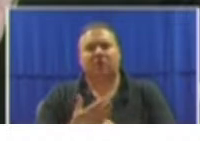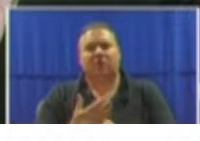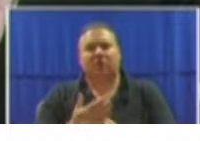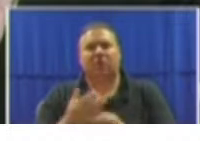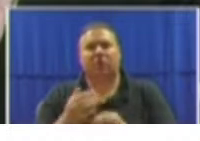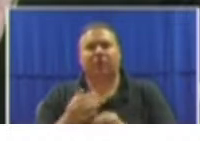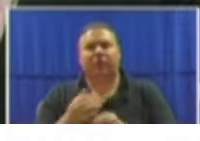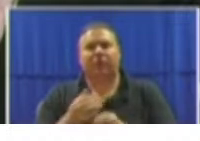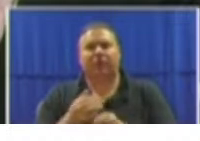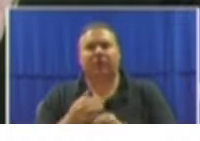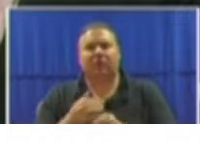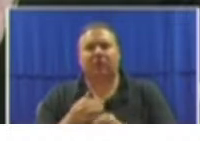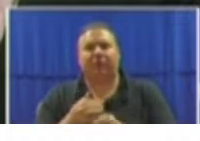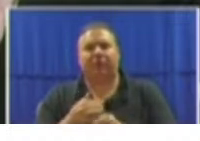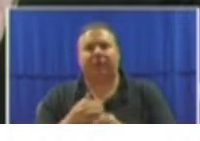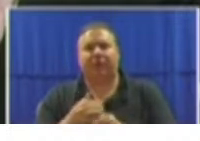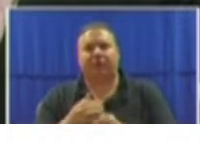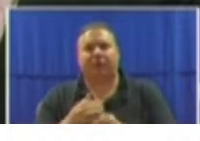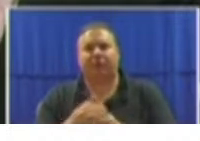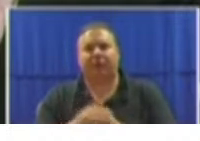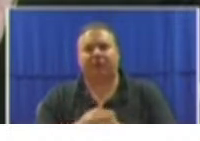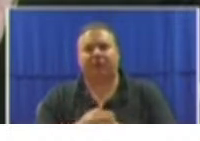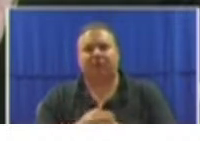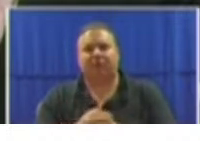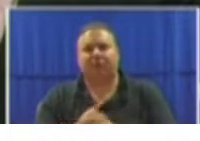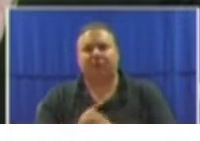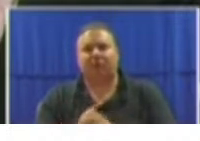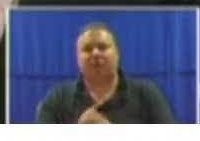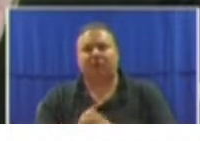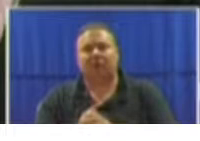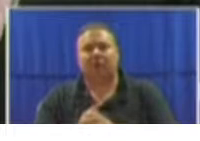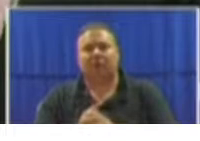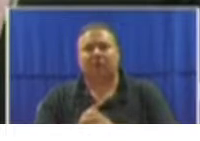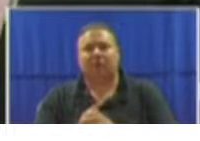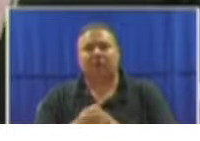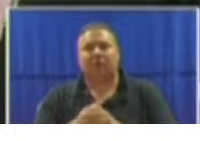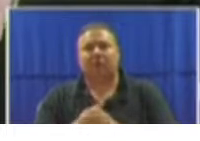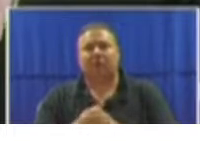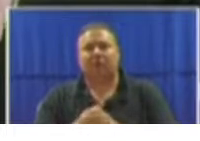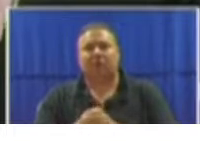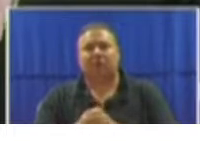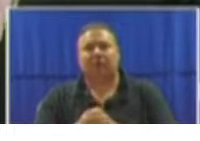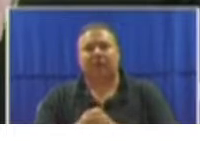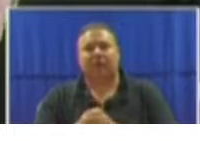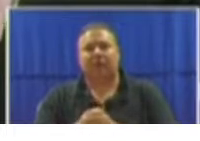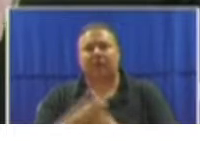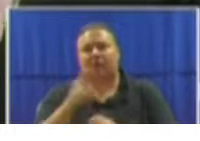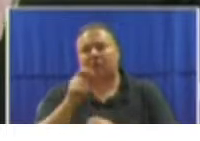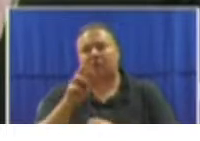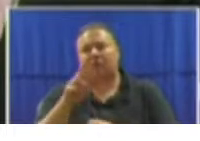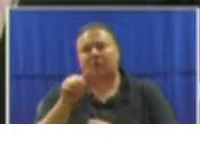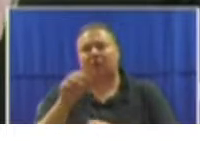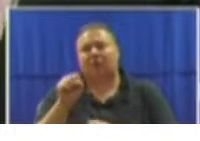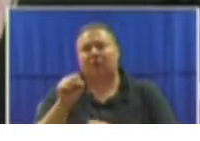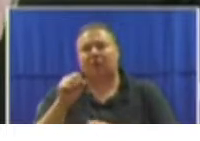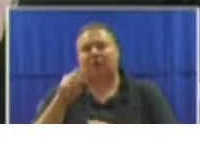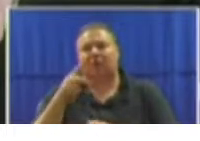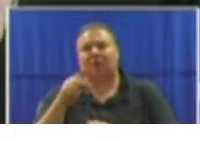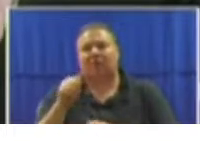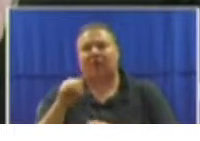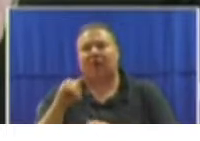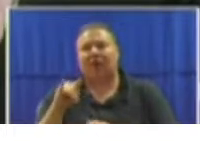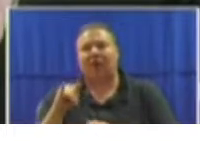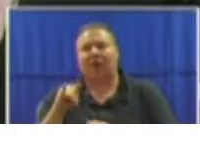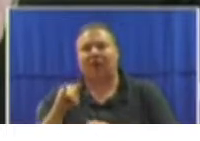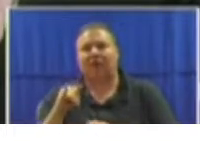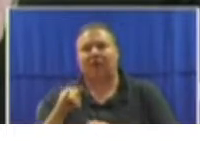them to move into their units before Ramadan. Transkei provided the first veterans